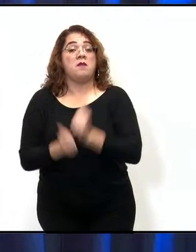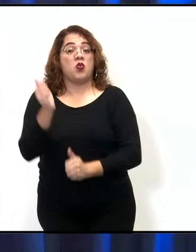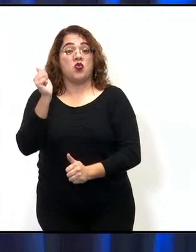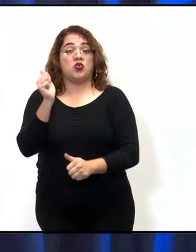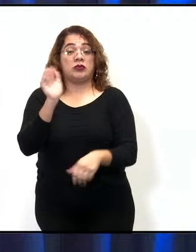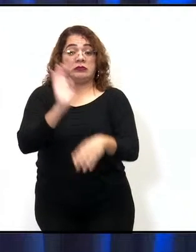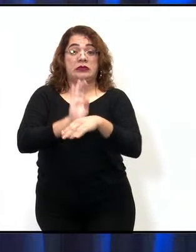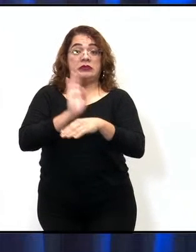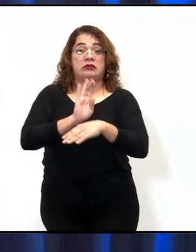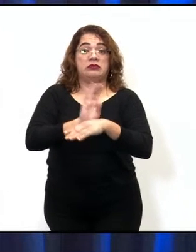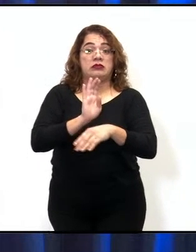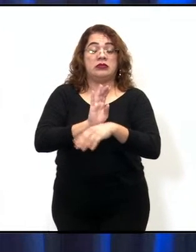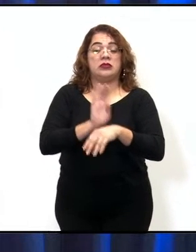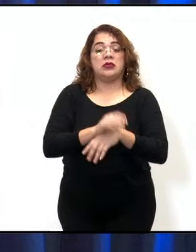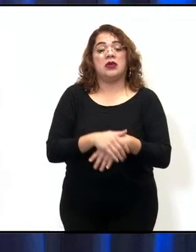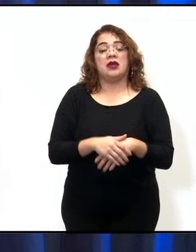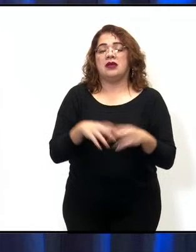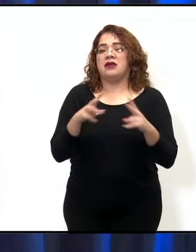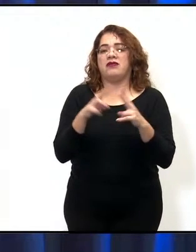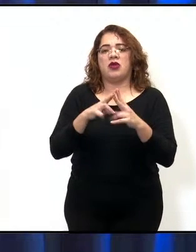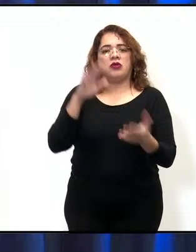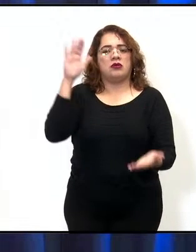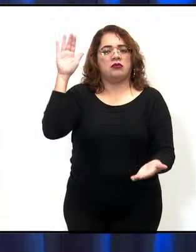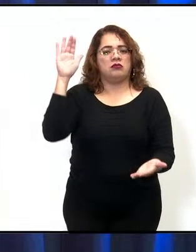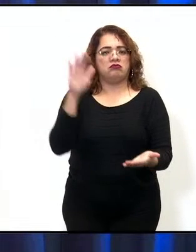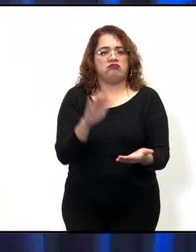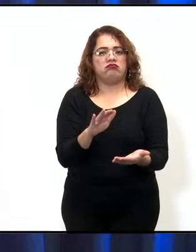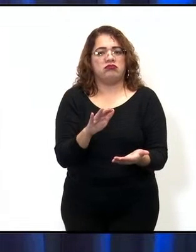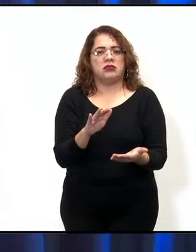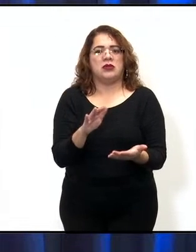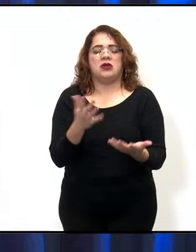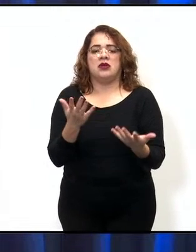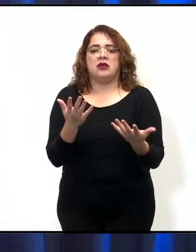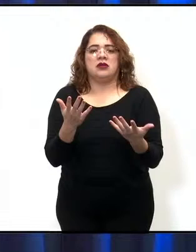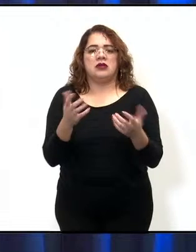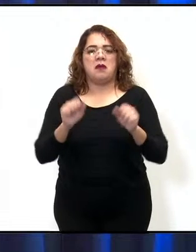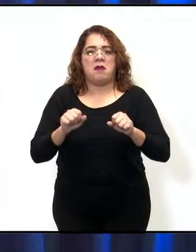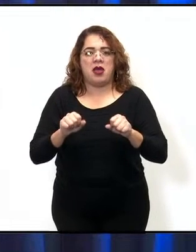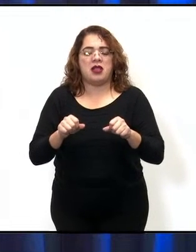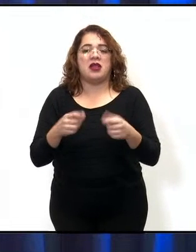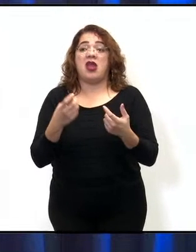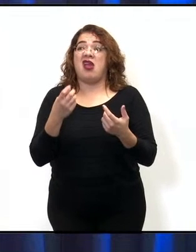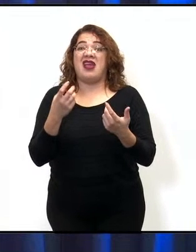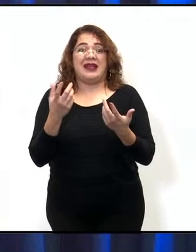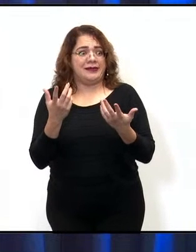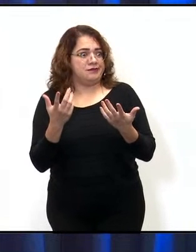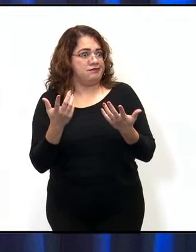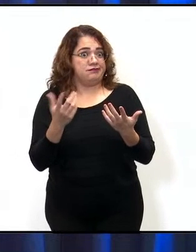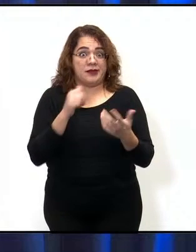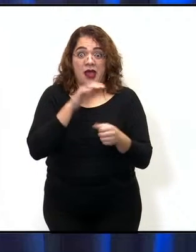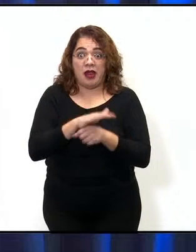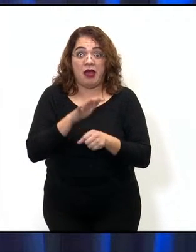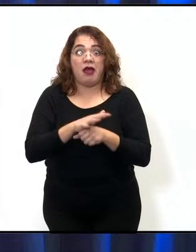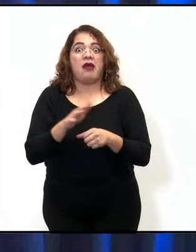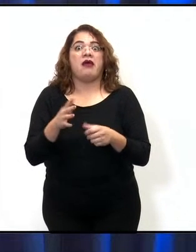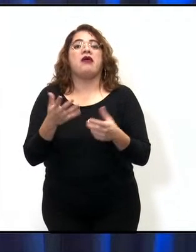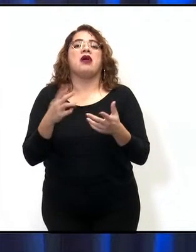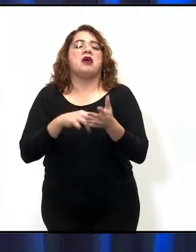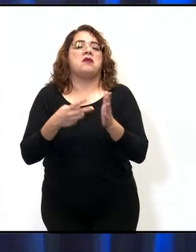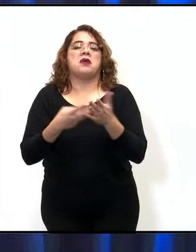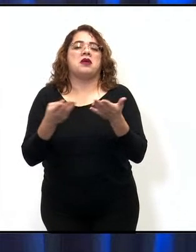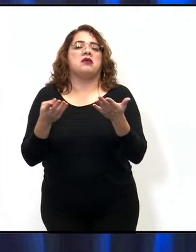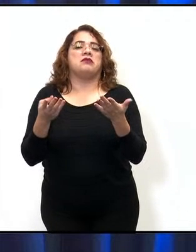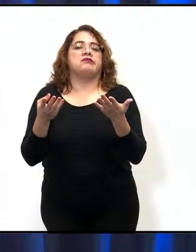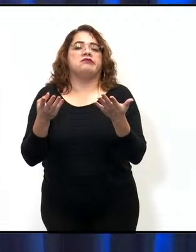businesses will have very reduced capacity or not be open. And so in any other space, we're really asking people